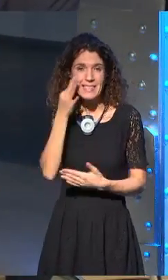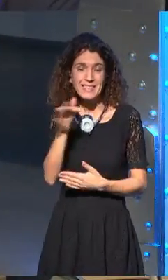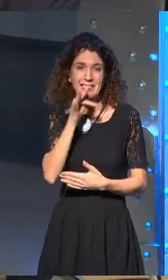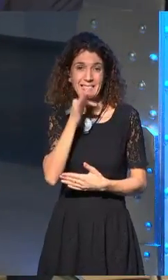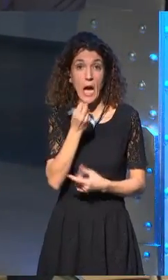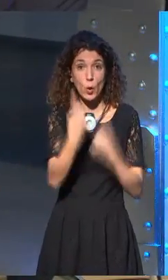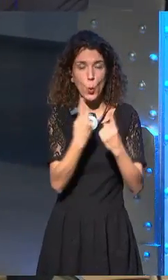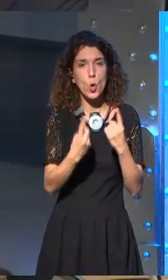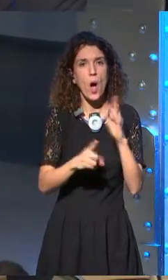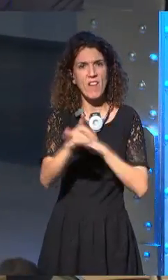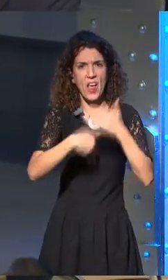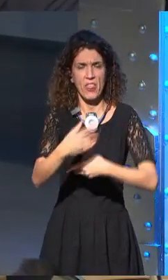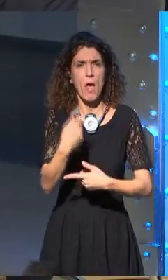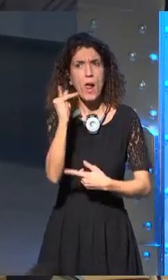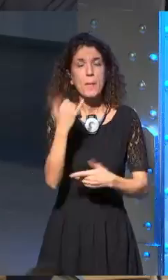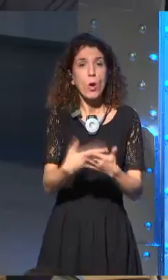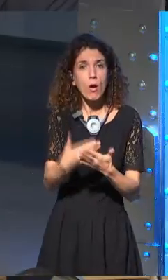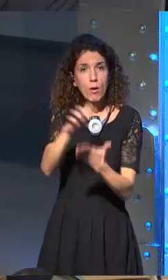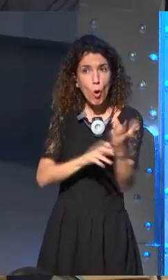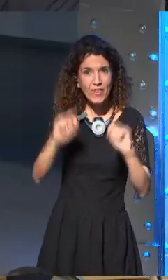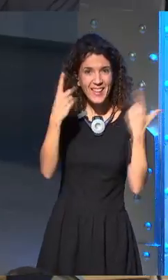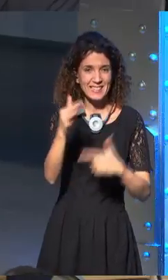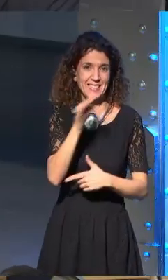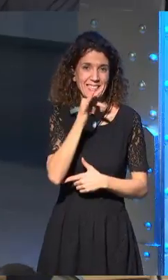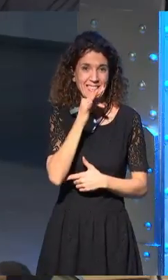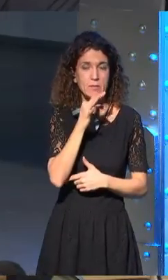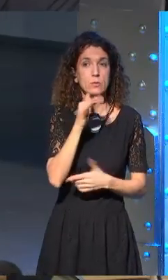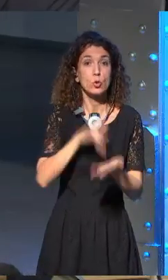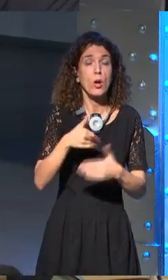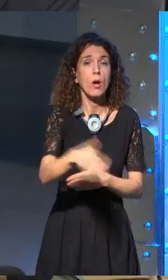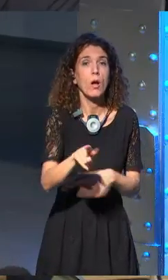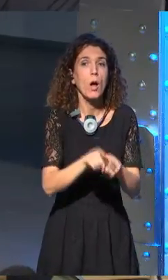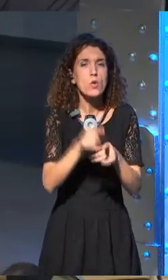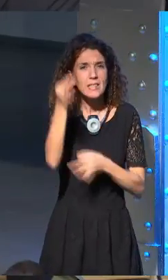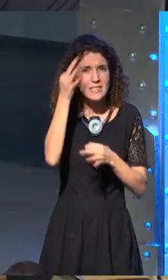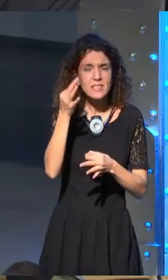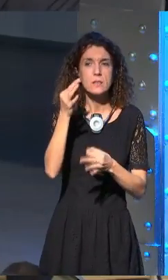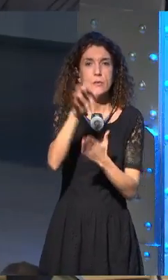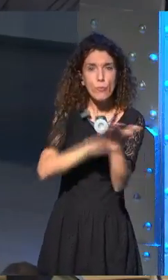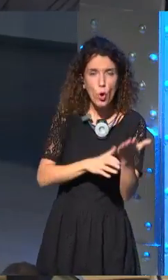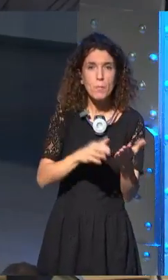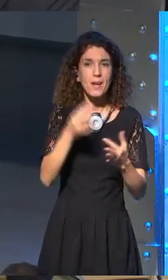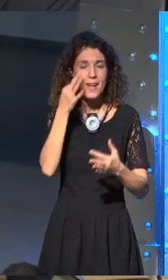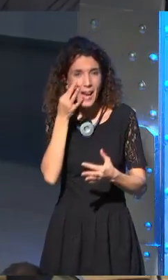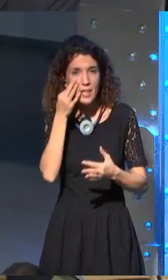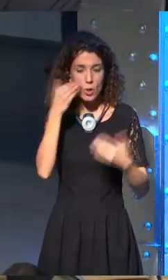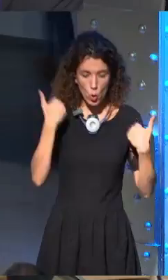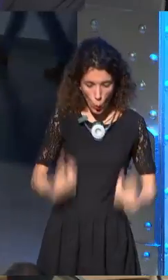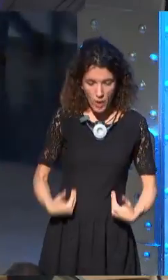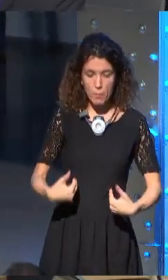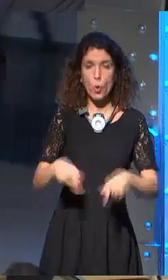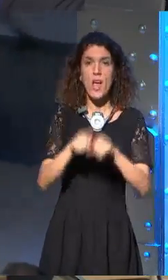body. We still do not have the results. There are some steps forward, but we don't know what's going to happen. Are there any